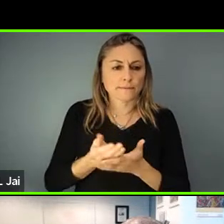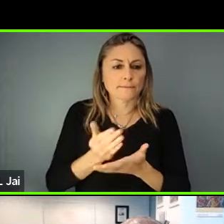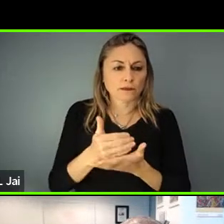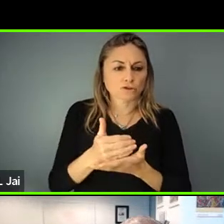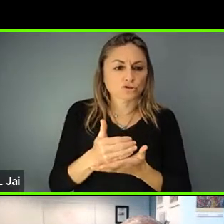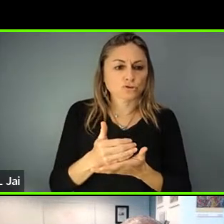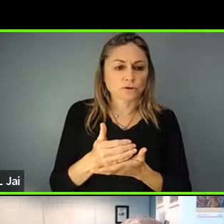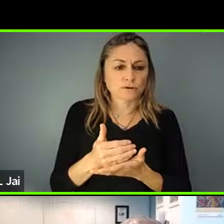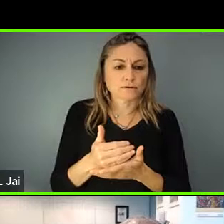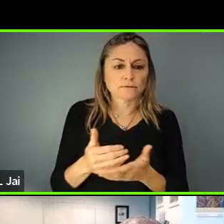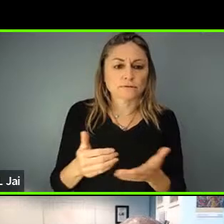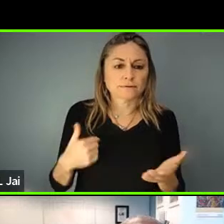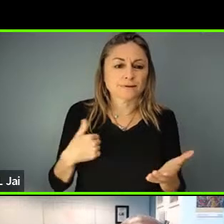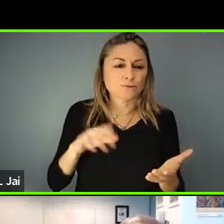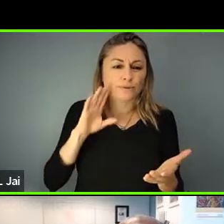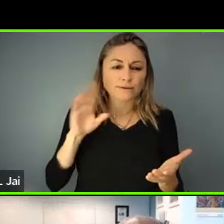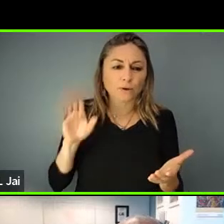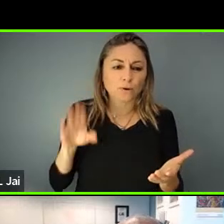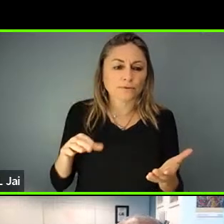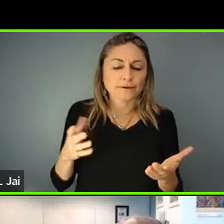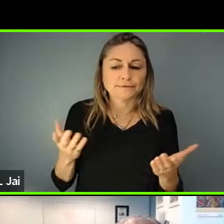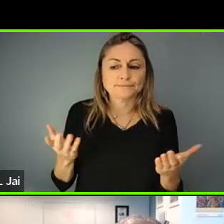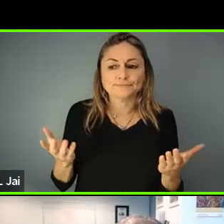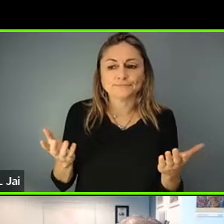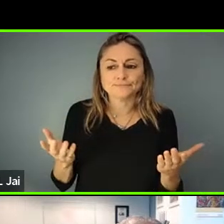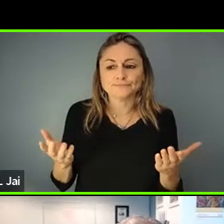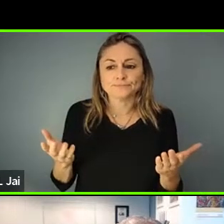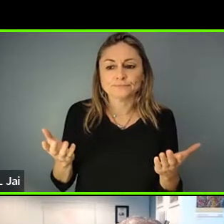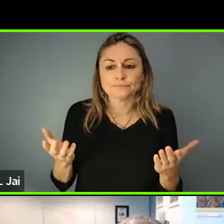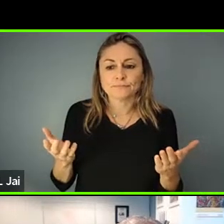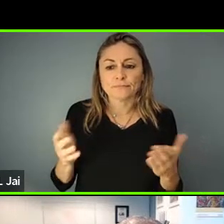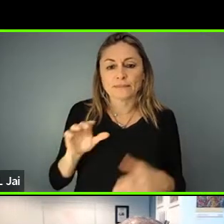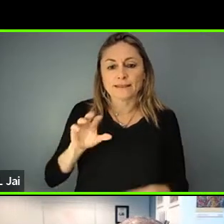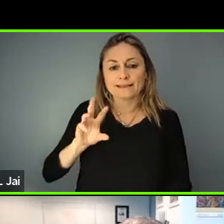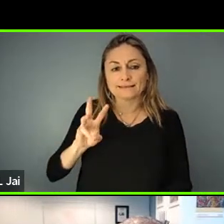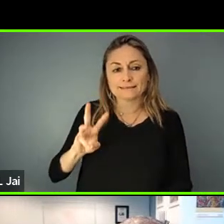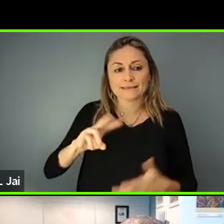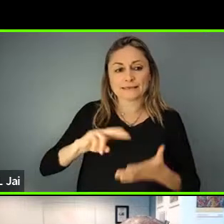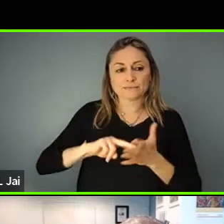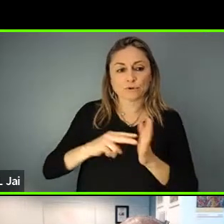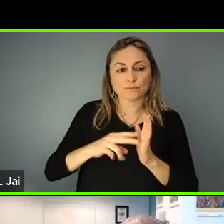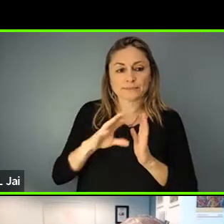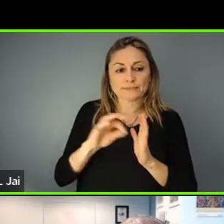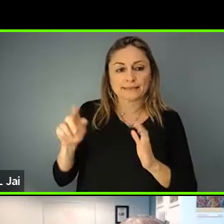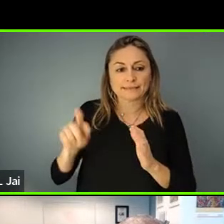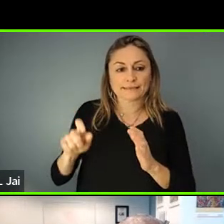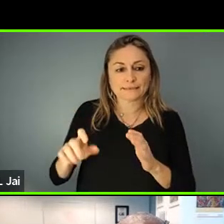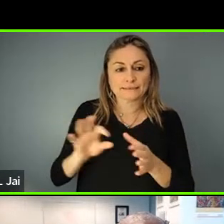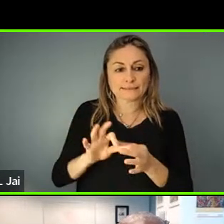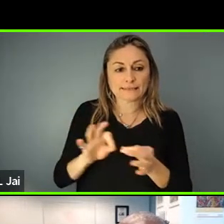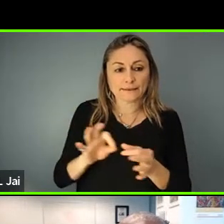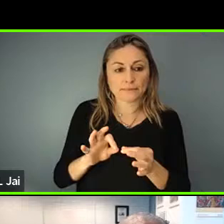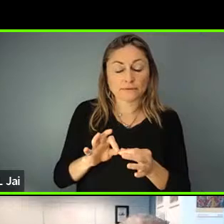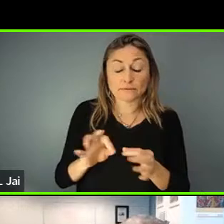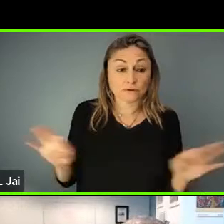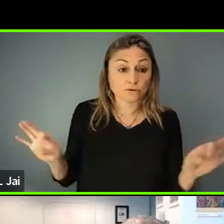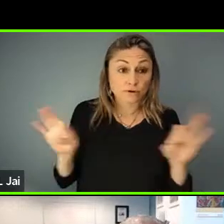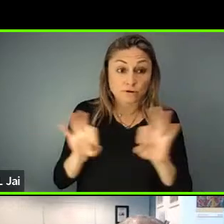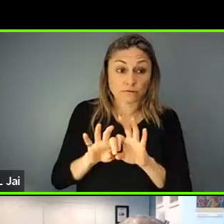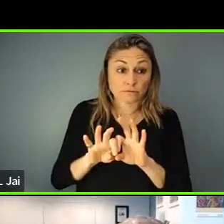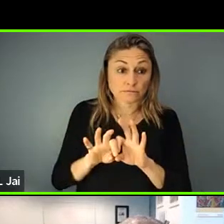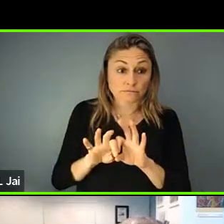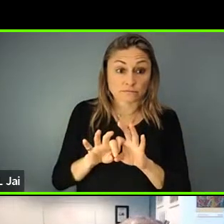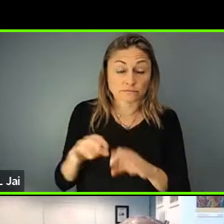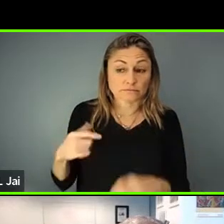And we know that the 6 purpose and need statements are critical, that we have